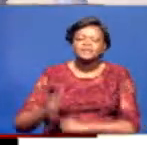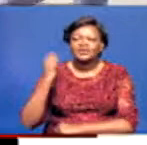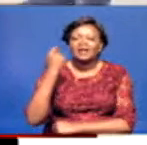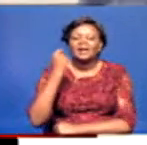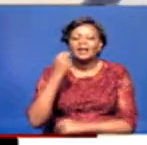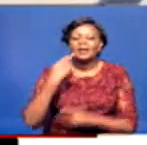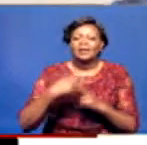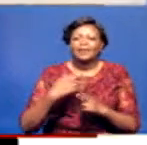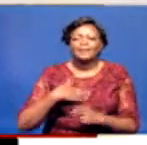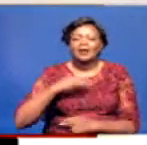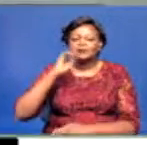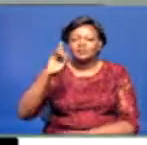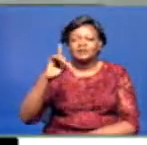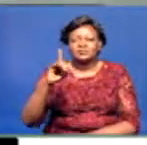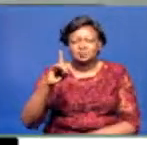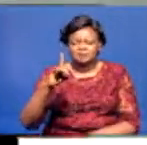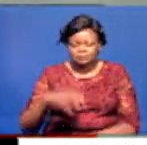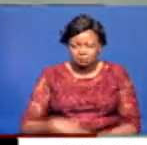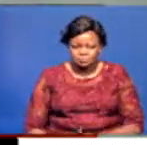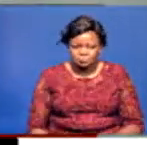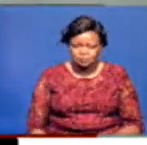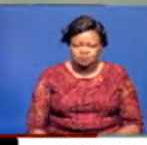Frederick Mwoki.